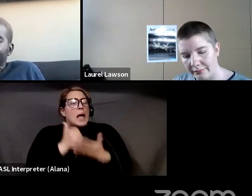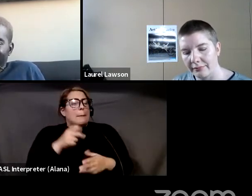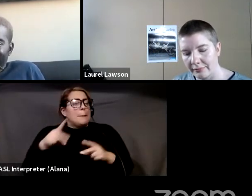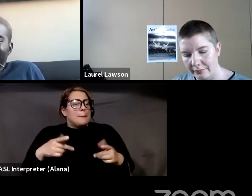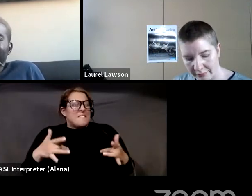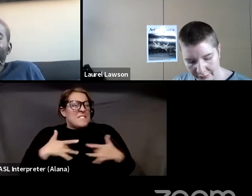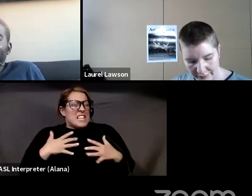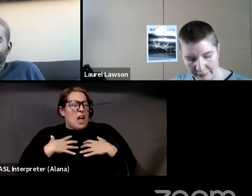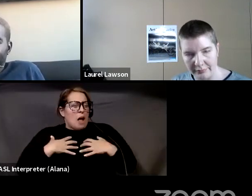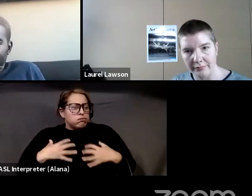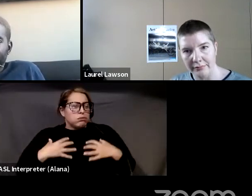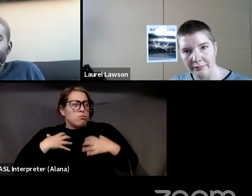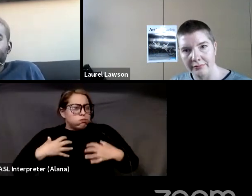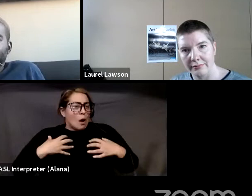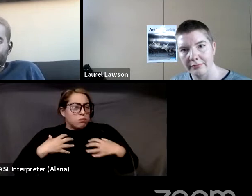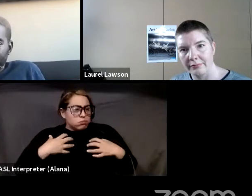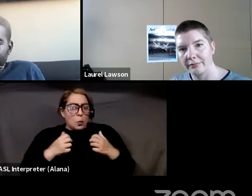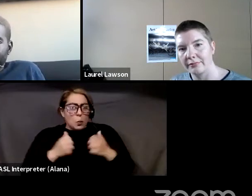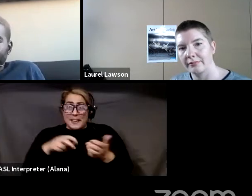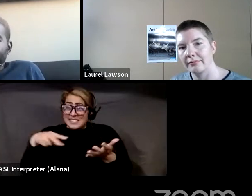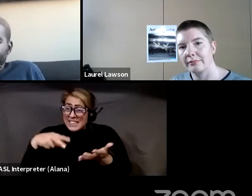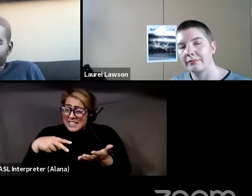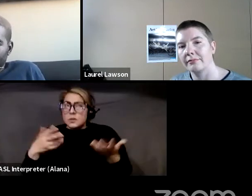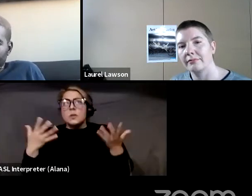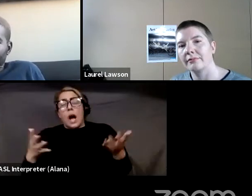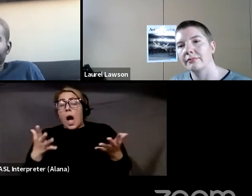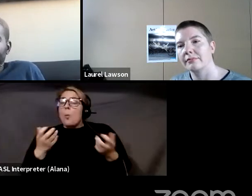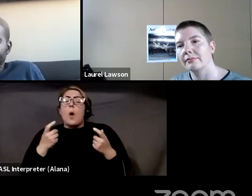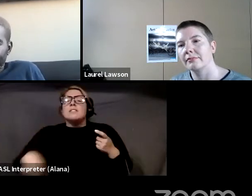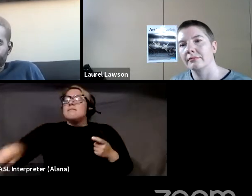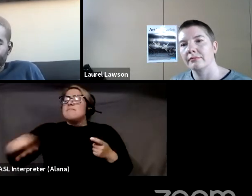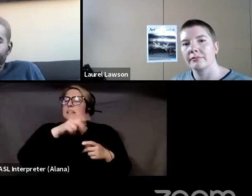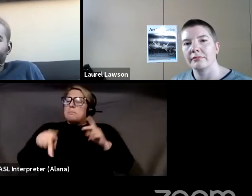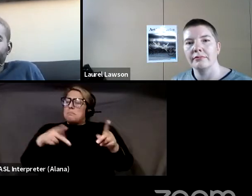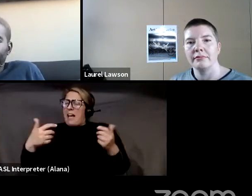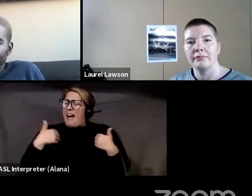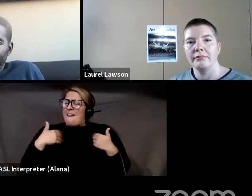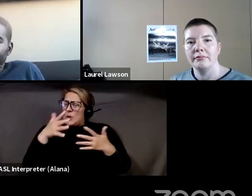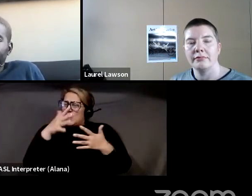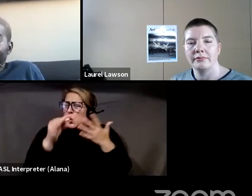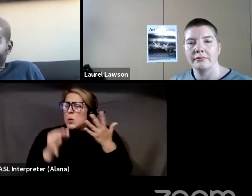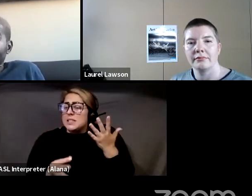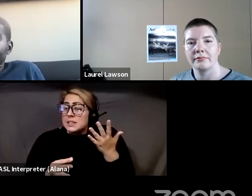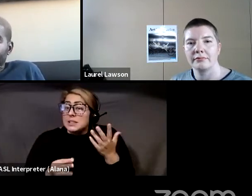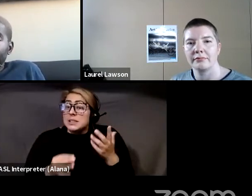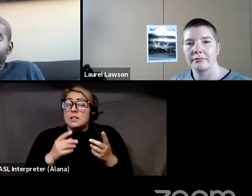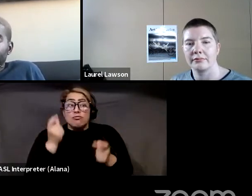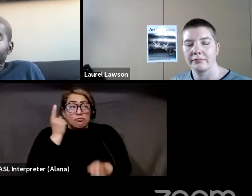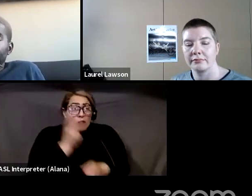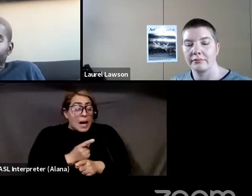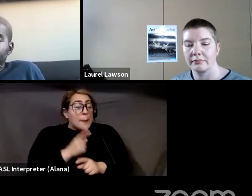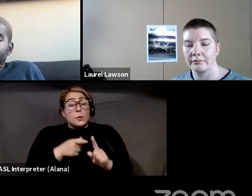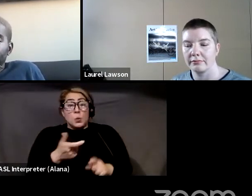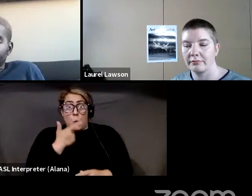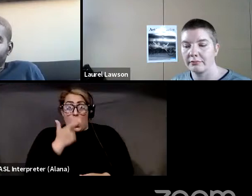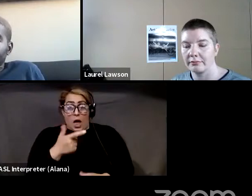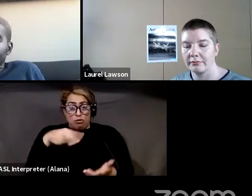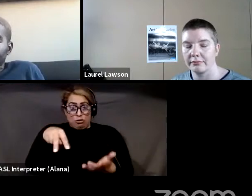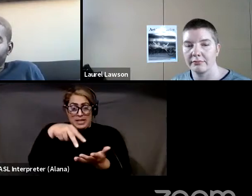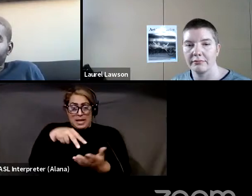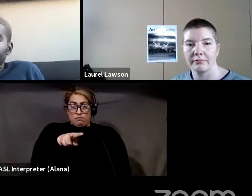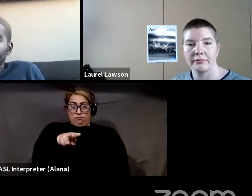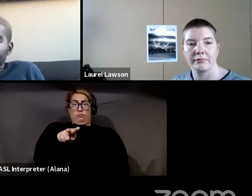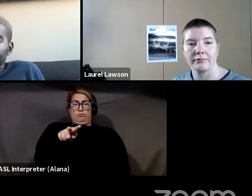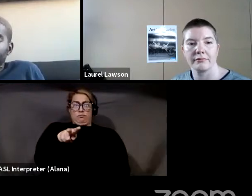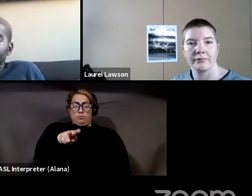what I'm looking for, and to give more choice so that not everybody's, right? Because when we watch a dance with using